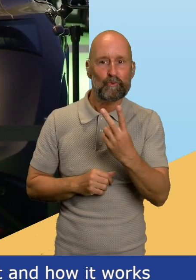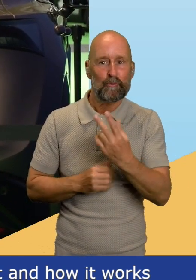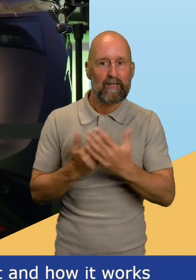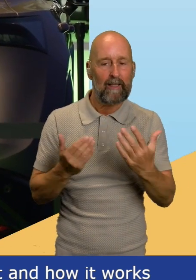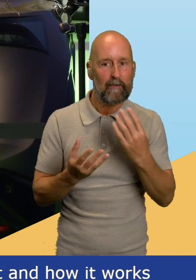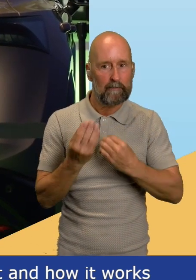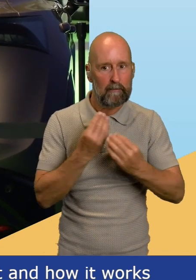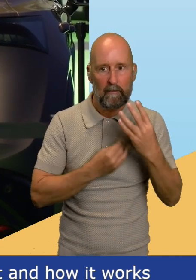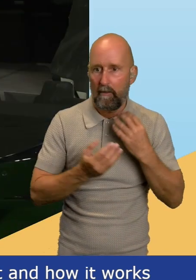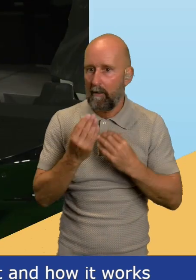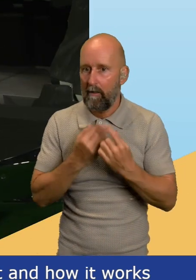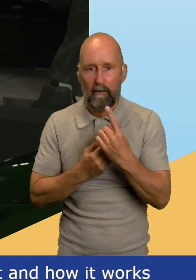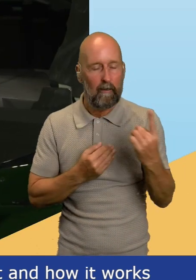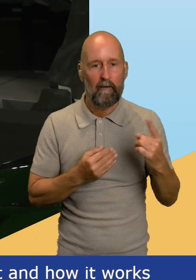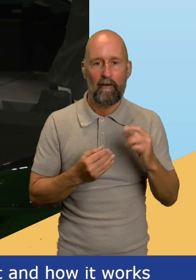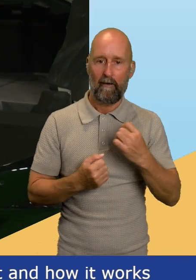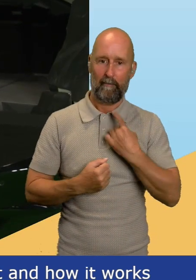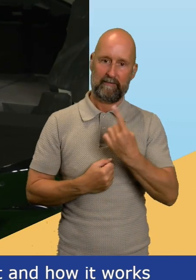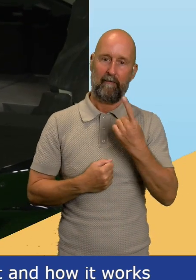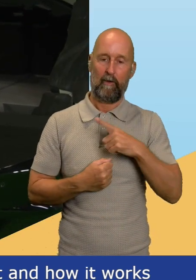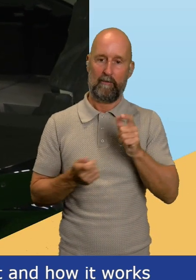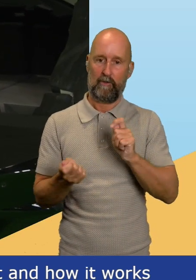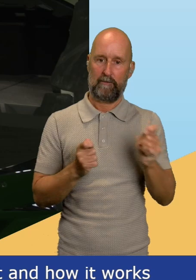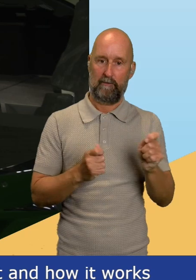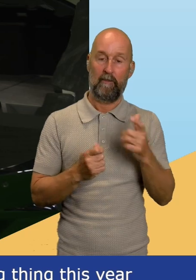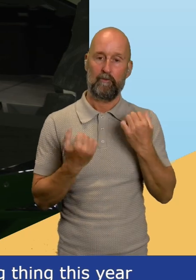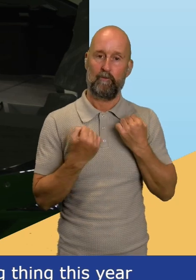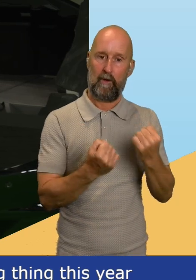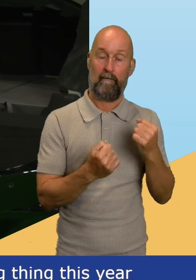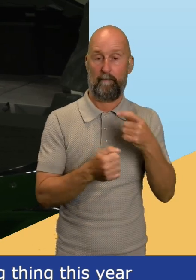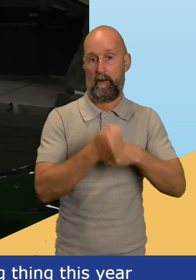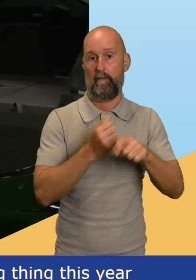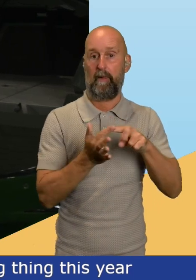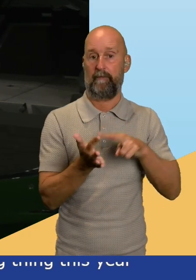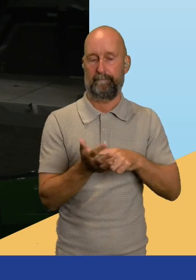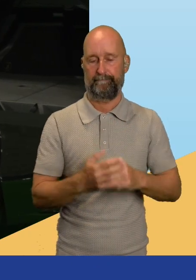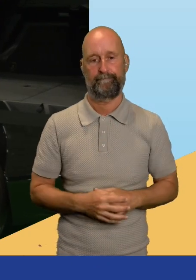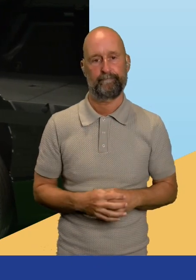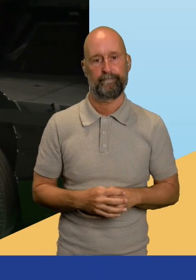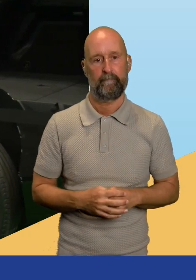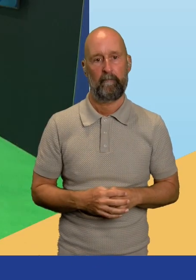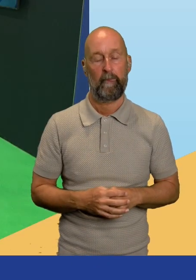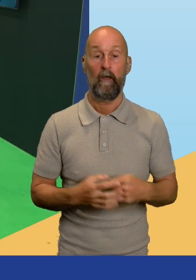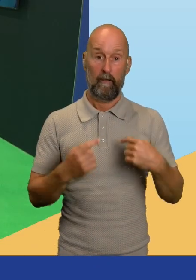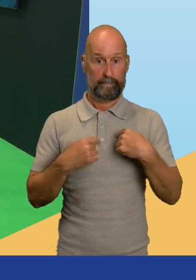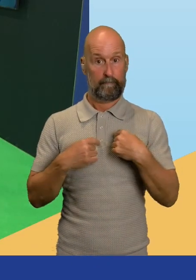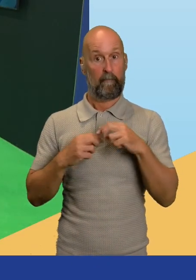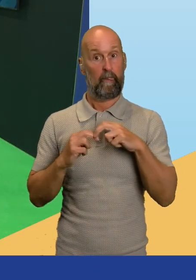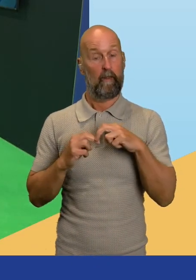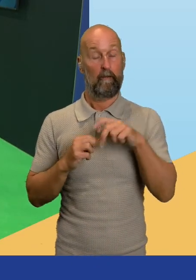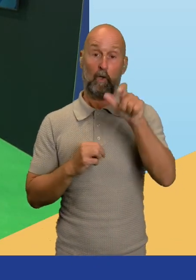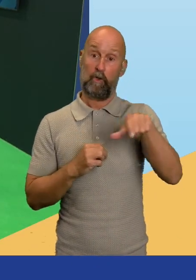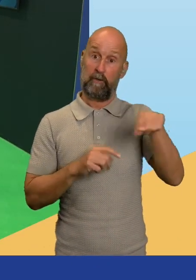educate myself on EVs as we all make that transition to driving EVs. Yeah, absolutely. Now, as a scheme customer, what could a